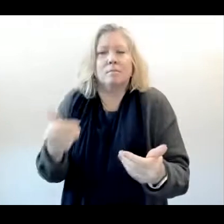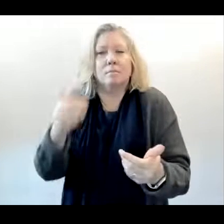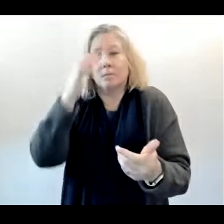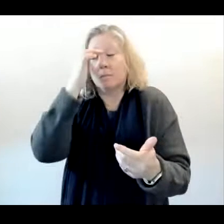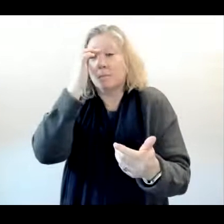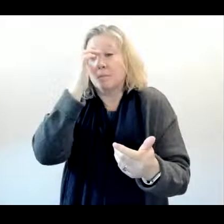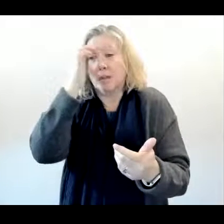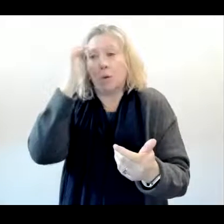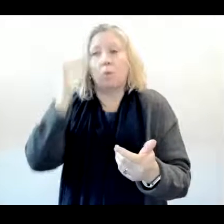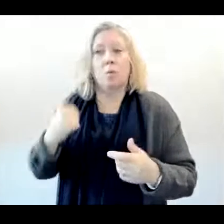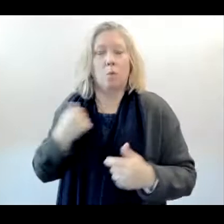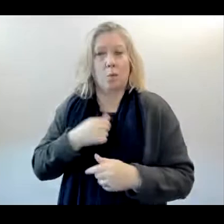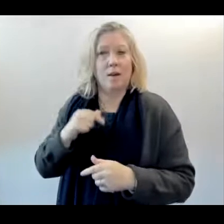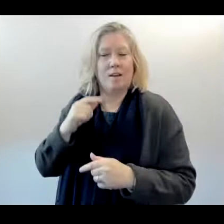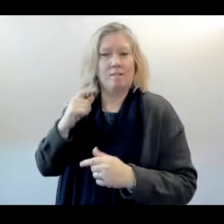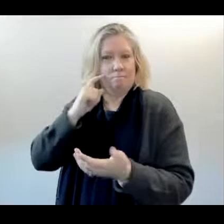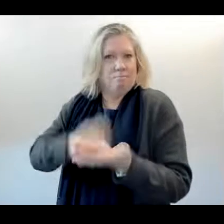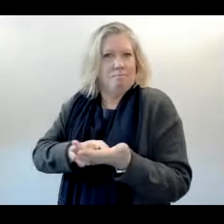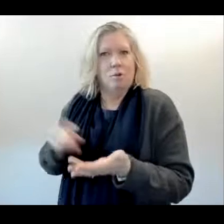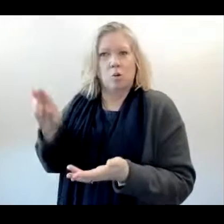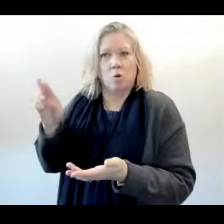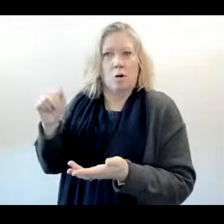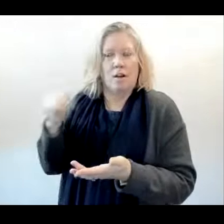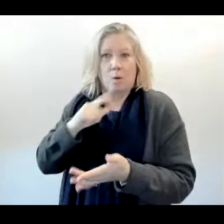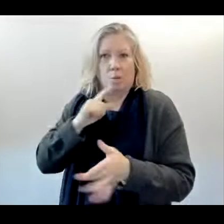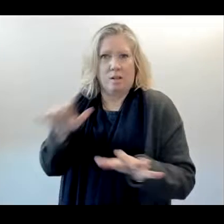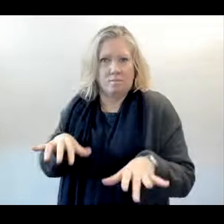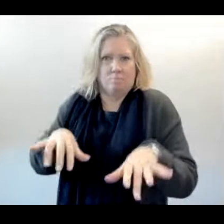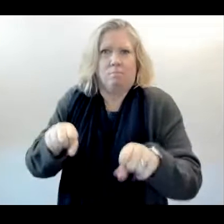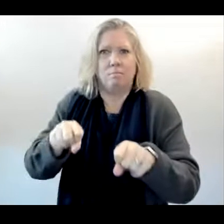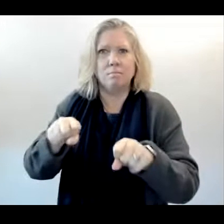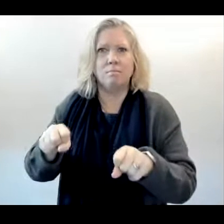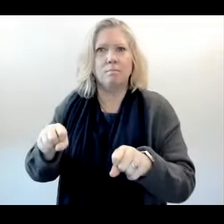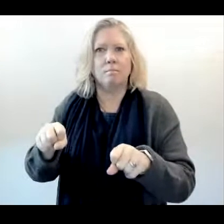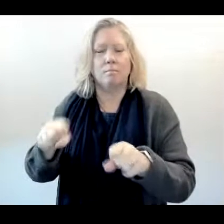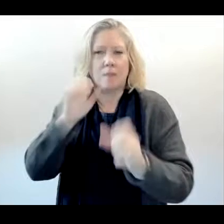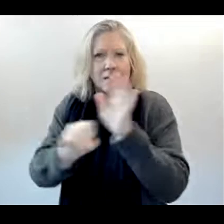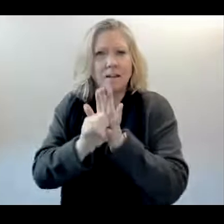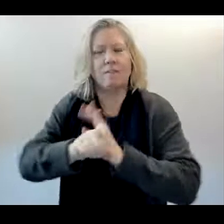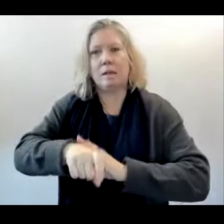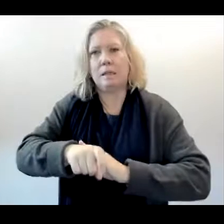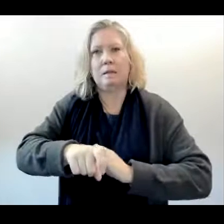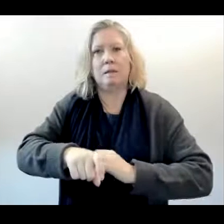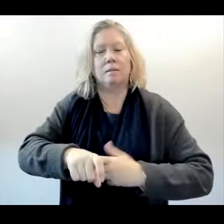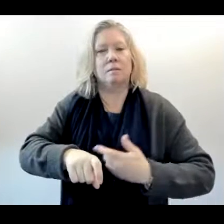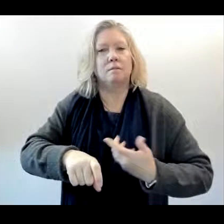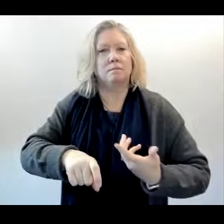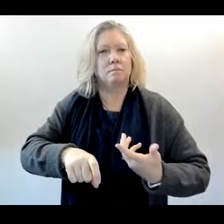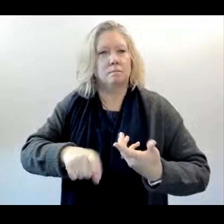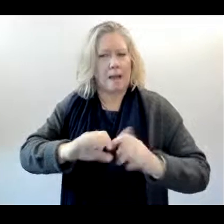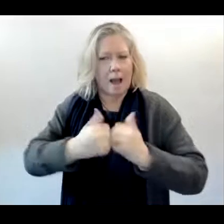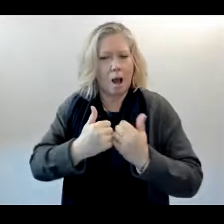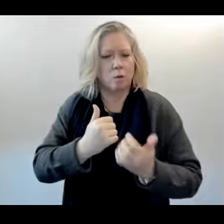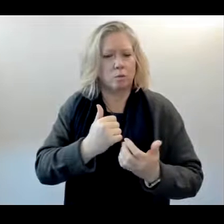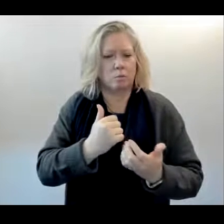know. The URA had stepped in and identified the need and identified ways to provide direct and